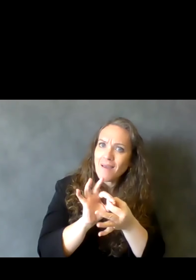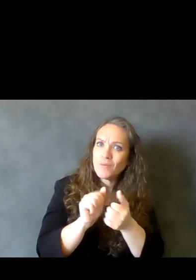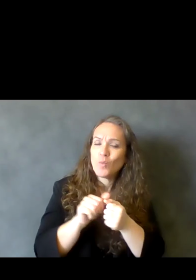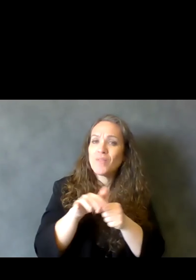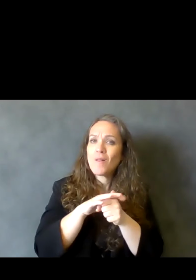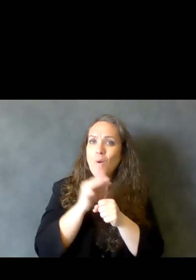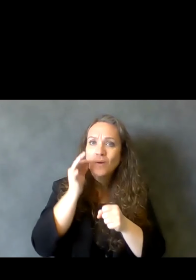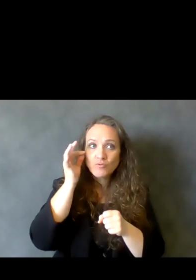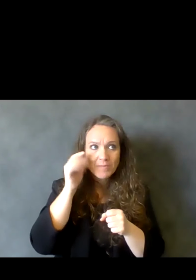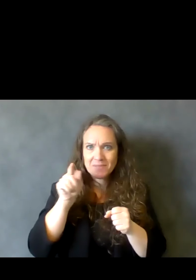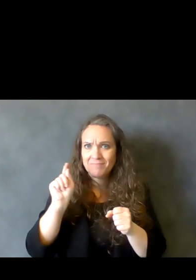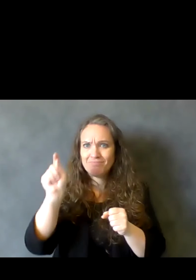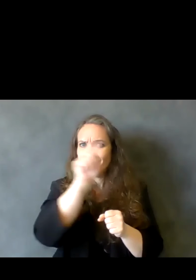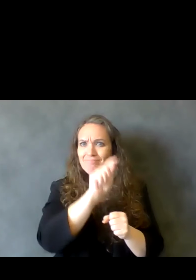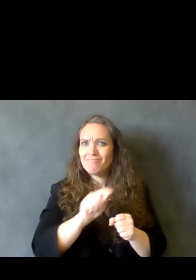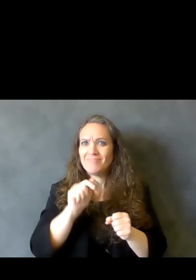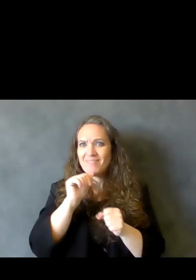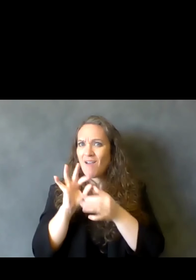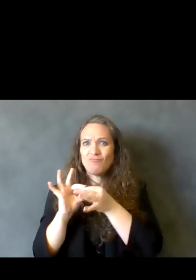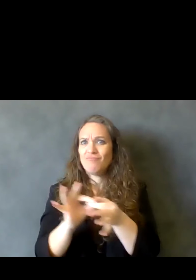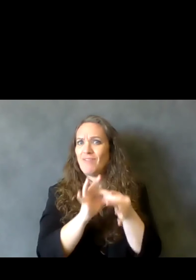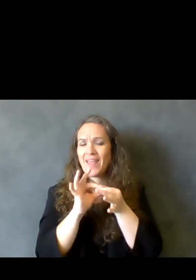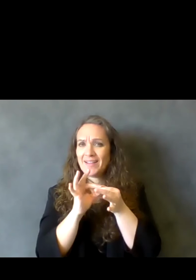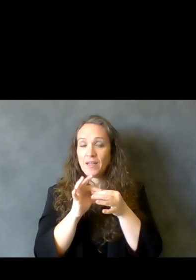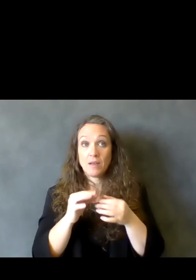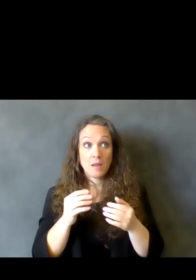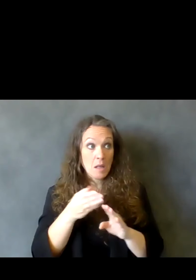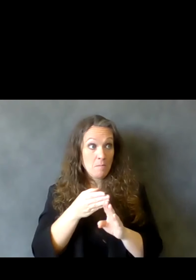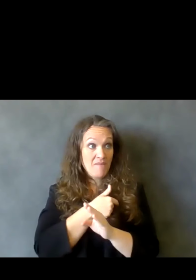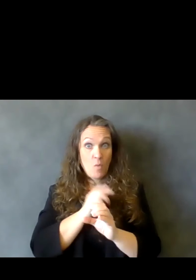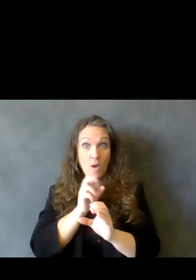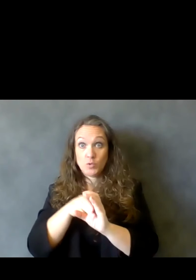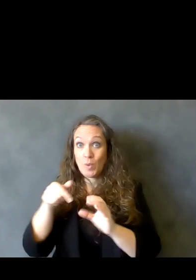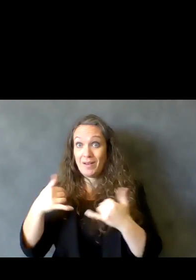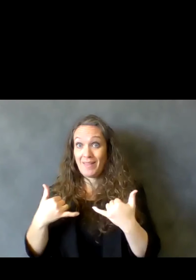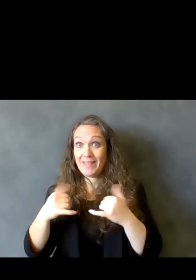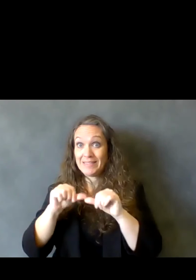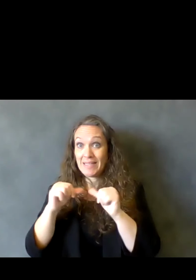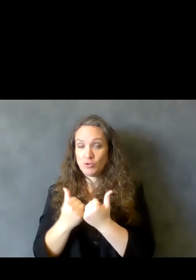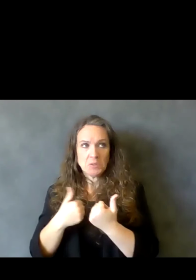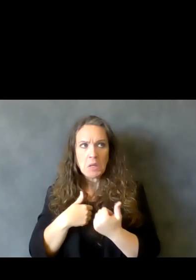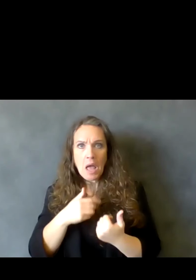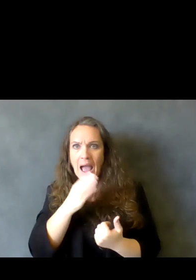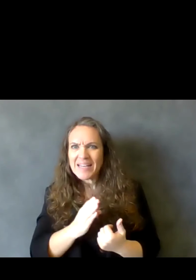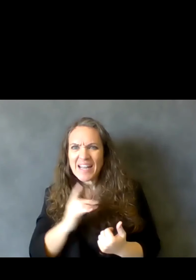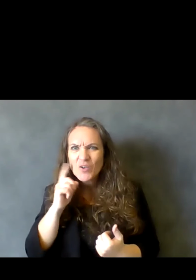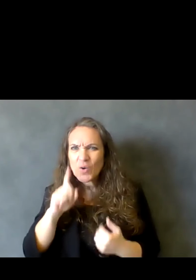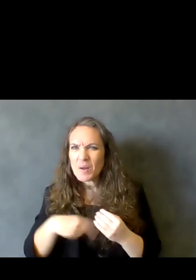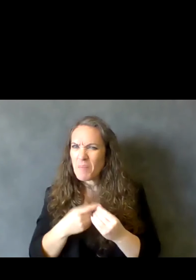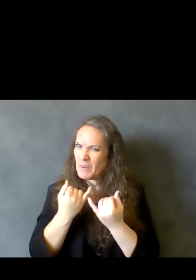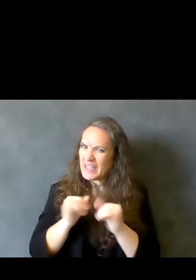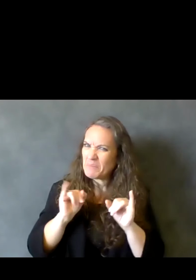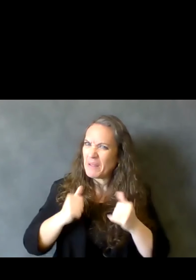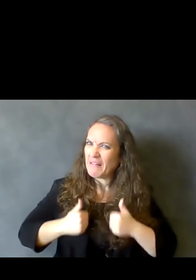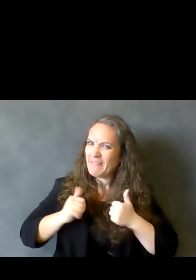all of them. And before I started working here, I had not ever heard of an independent living center.